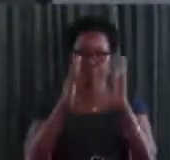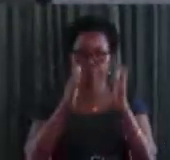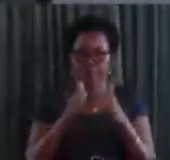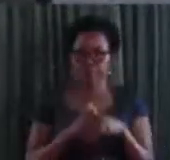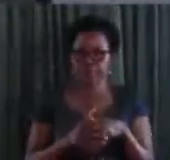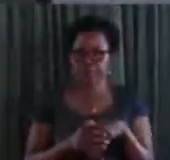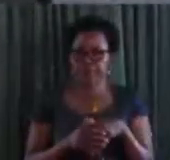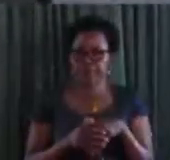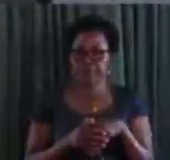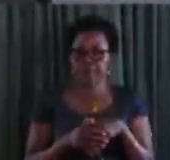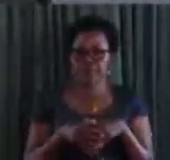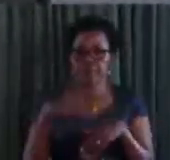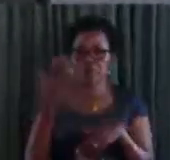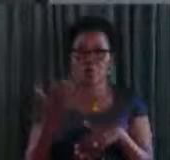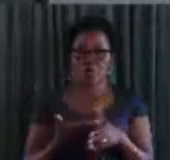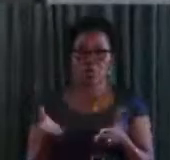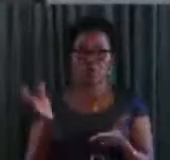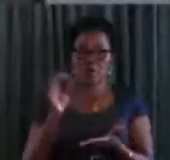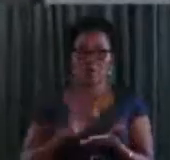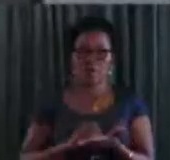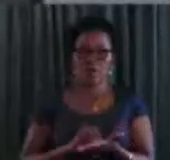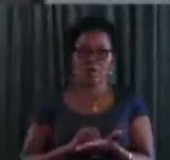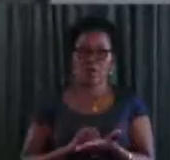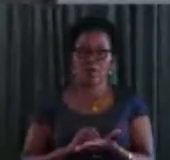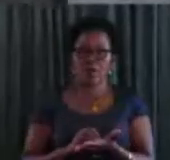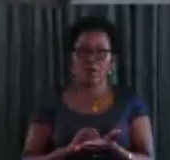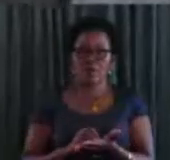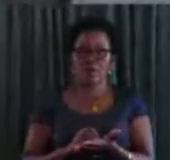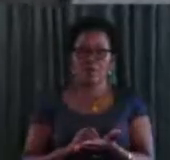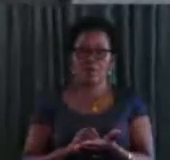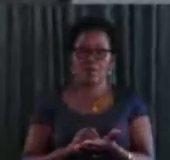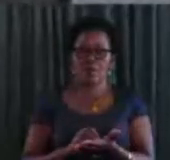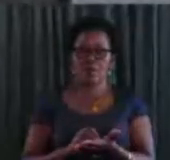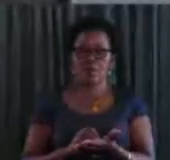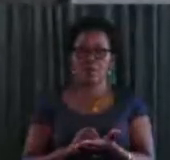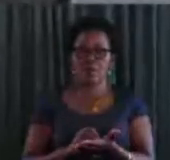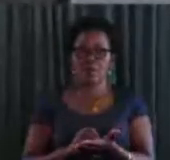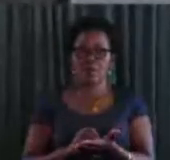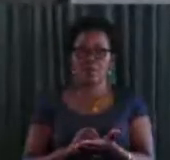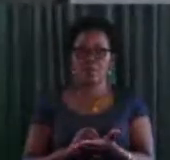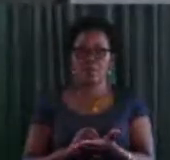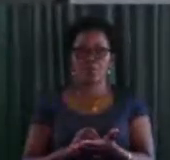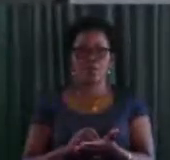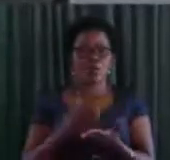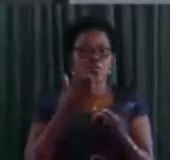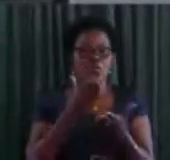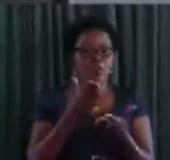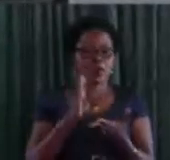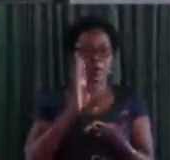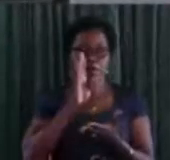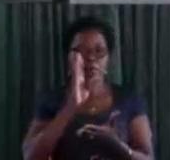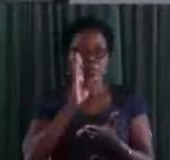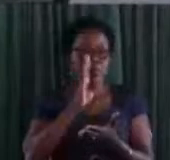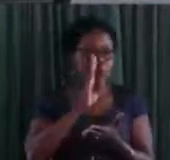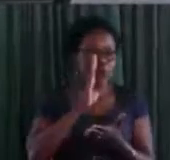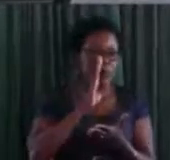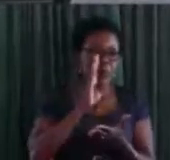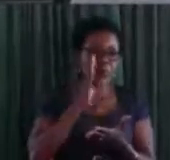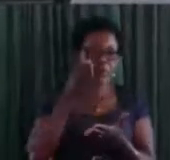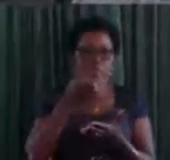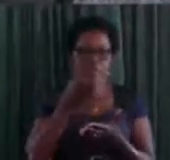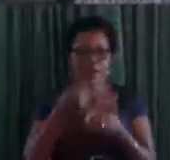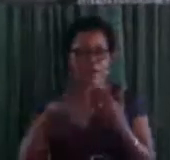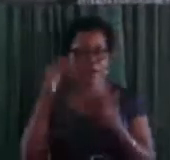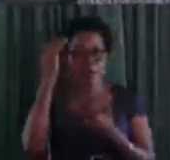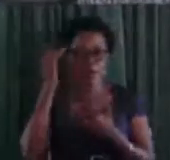My Lord, welcome once again. Thank you. My Lord, there has been a lot of murmurs around the court